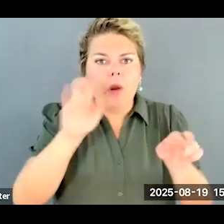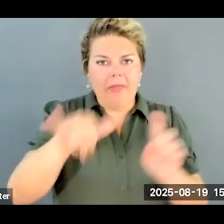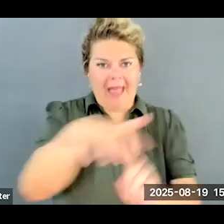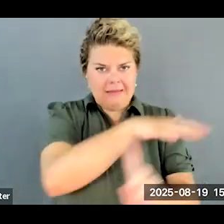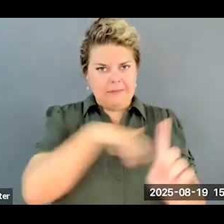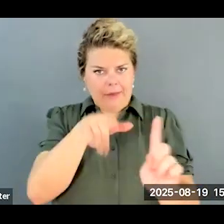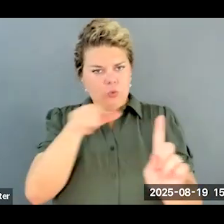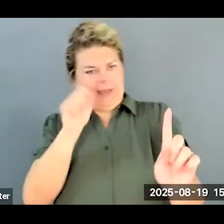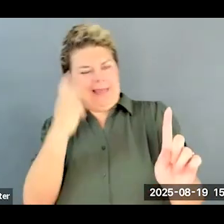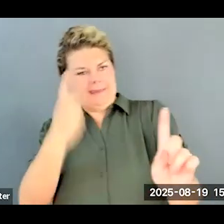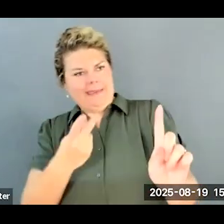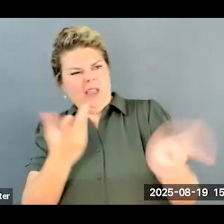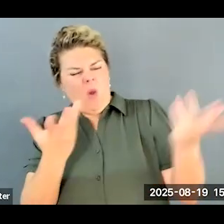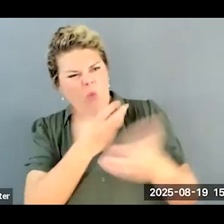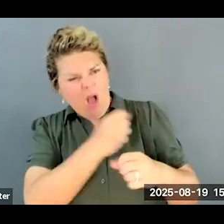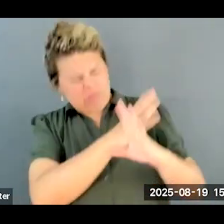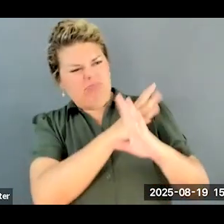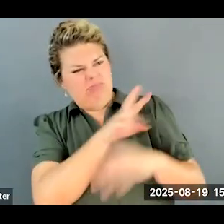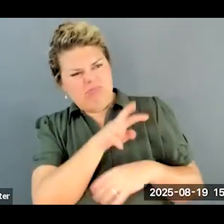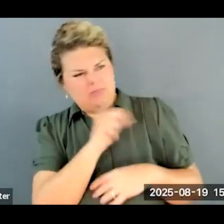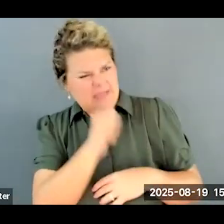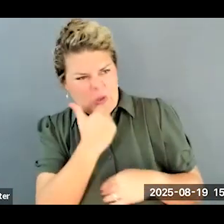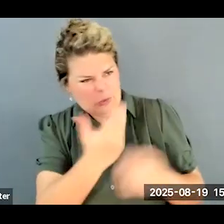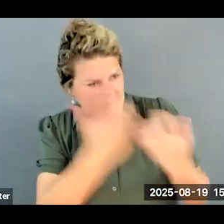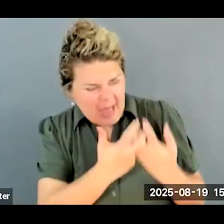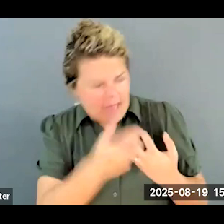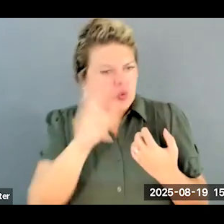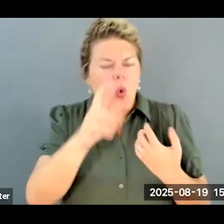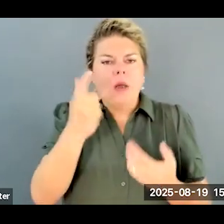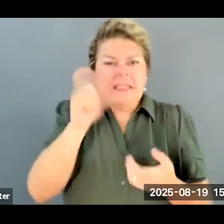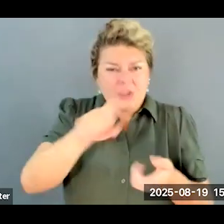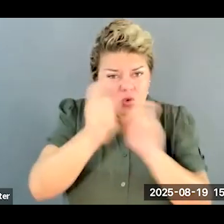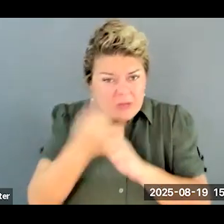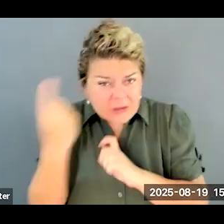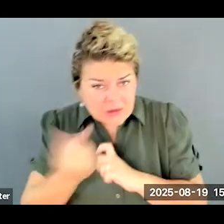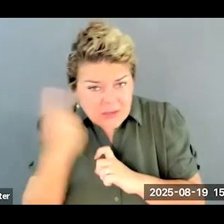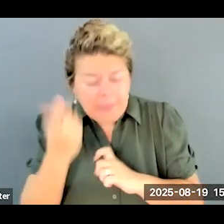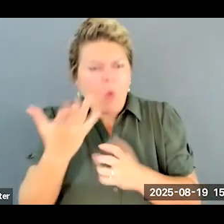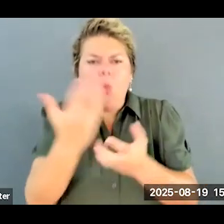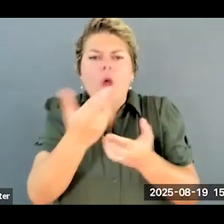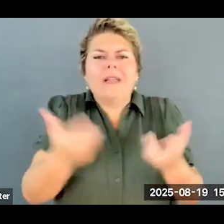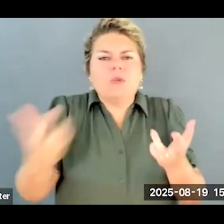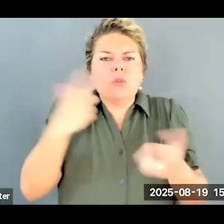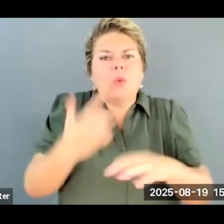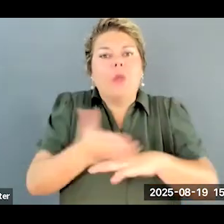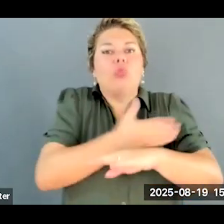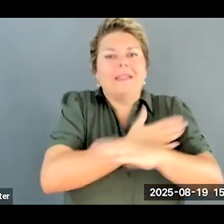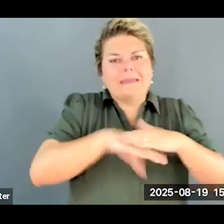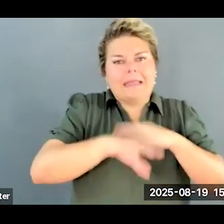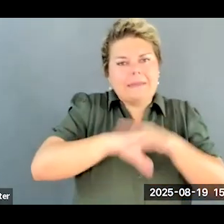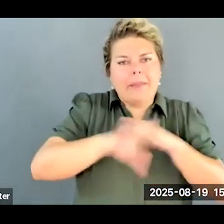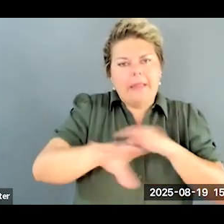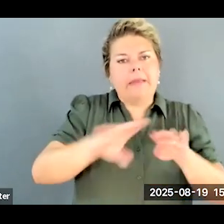see what barriers may be present, what modifications may need to be made, or what resources you will need to acquire to increase the accessibility